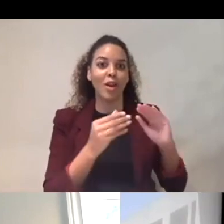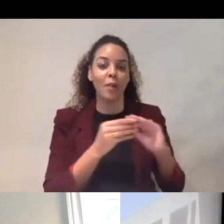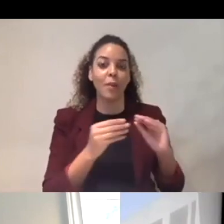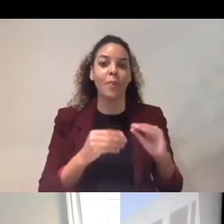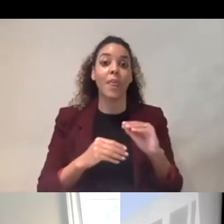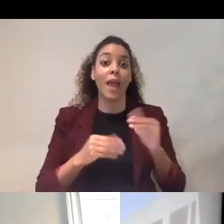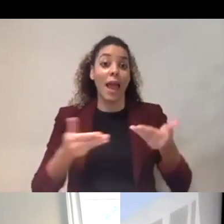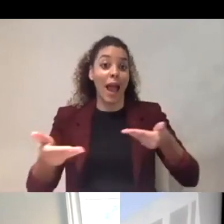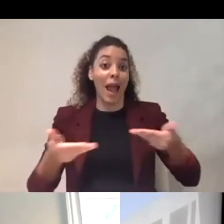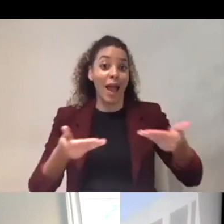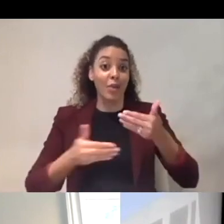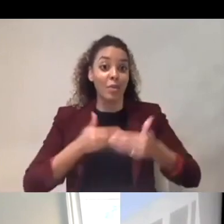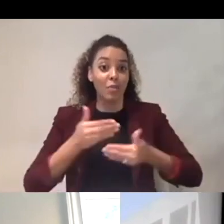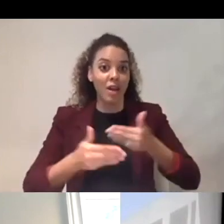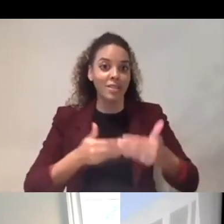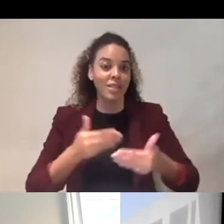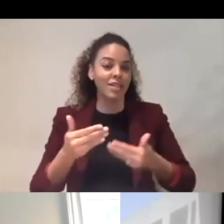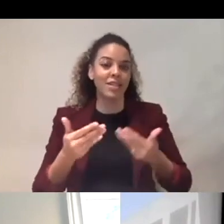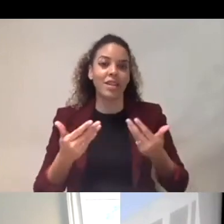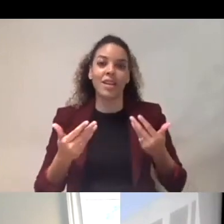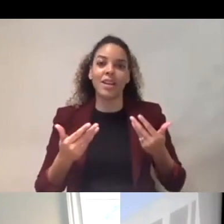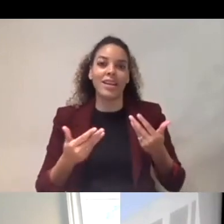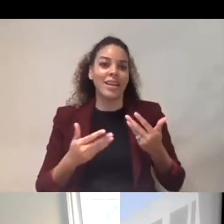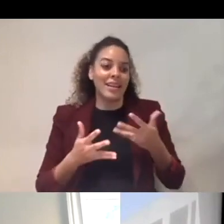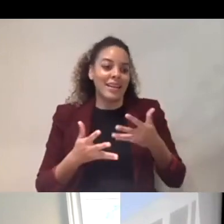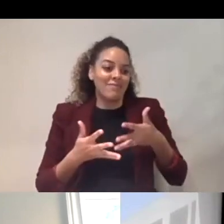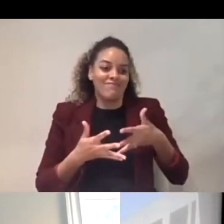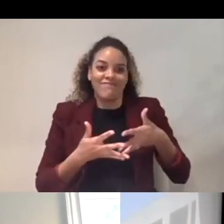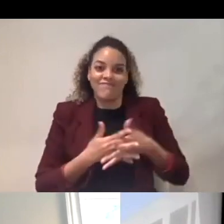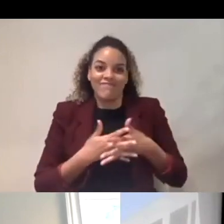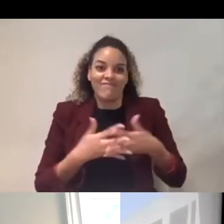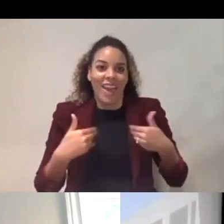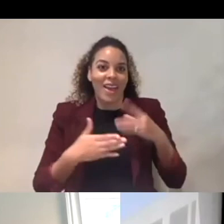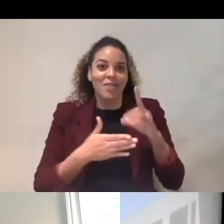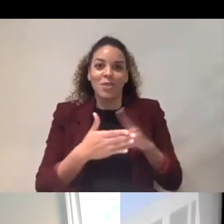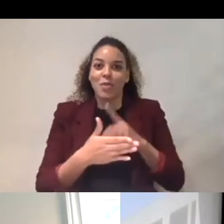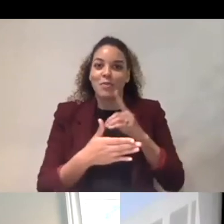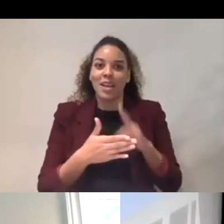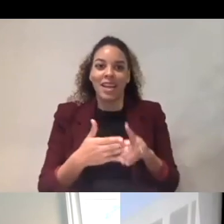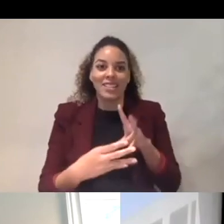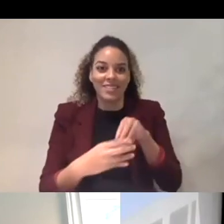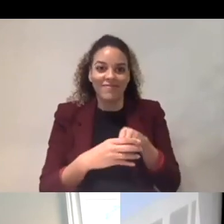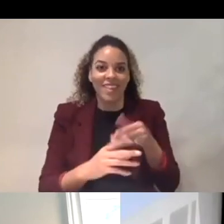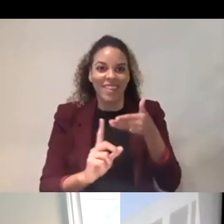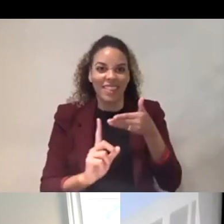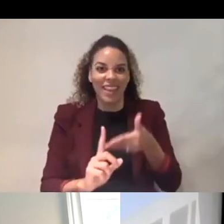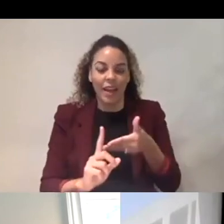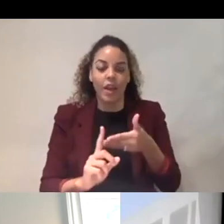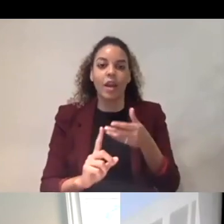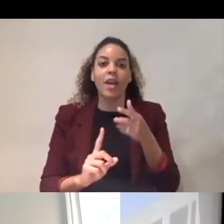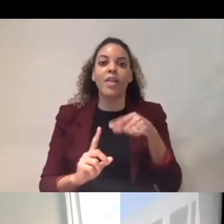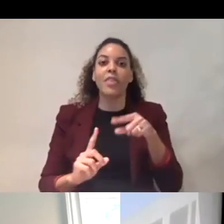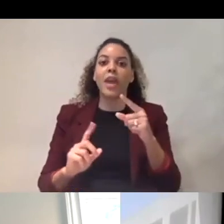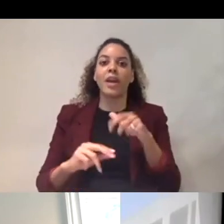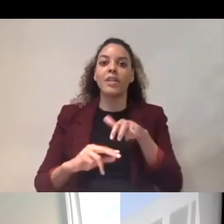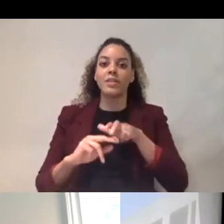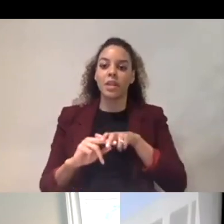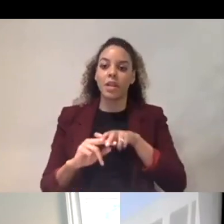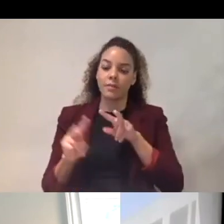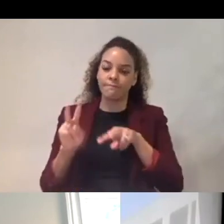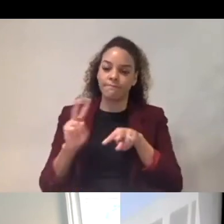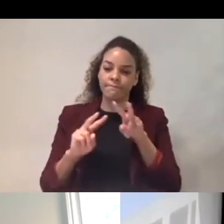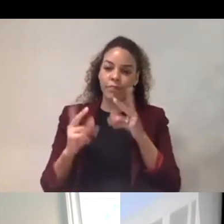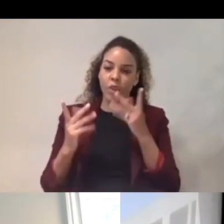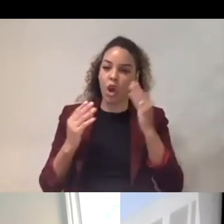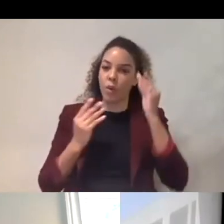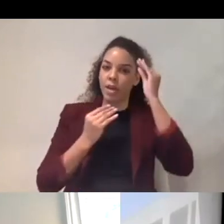are discriminatory in nature, because everyone is trying to screen in the ideal candidate that they have in their mind and immediately trying to